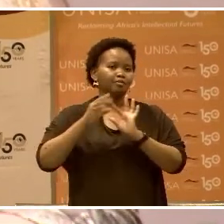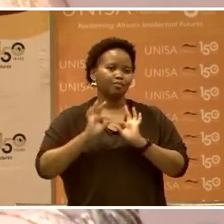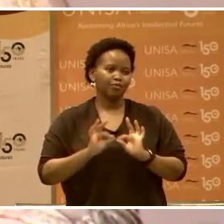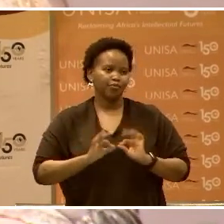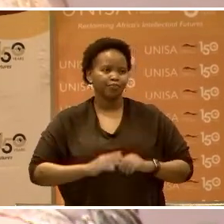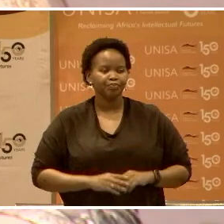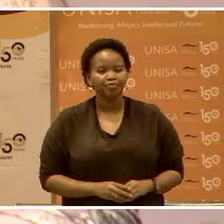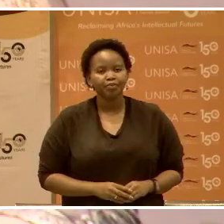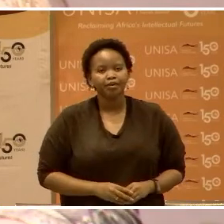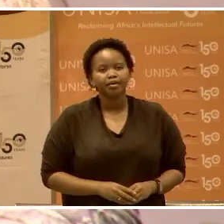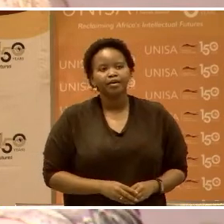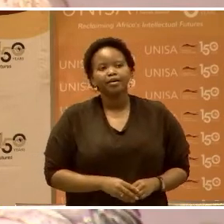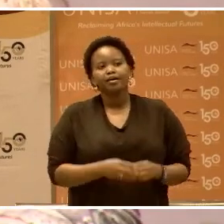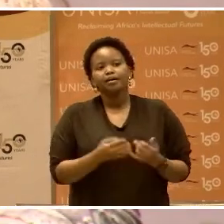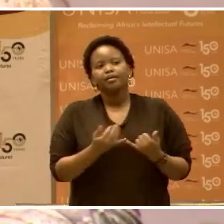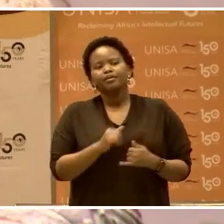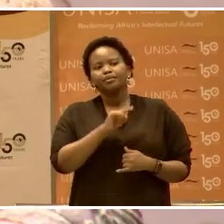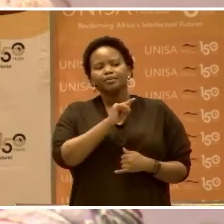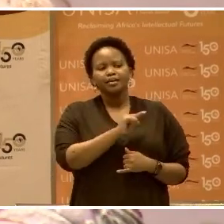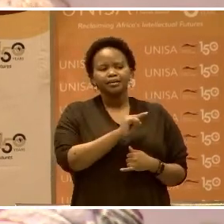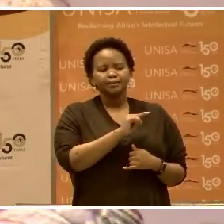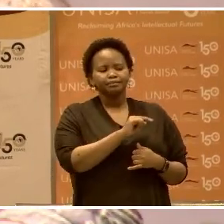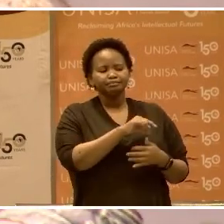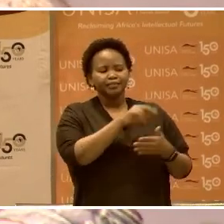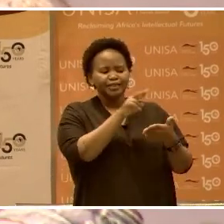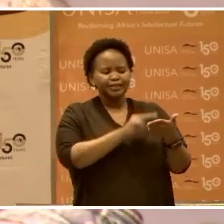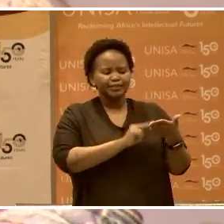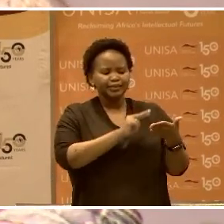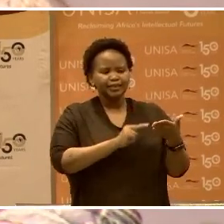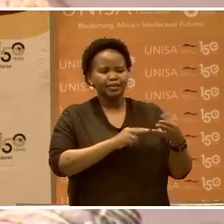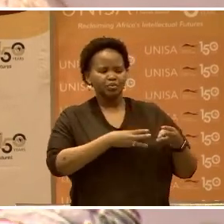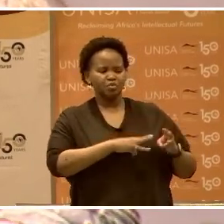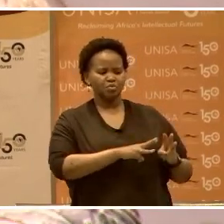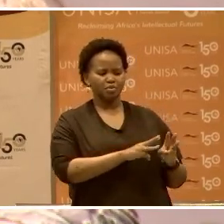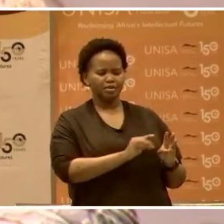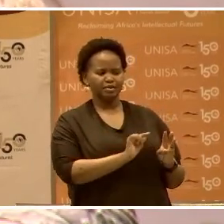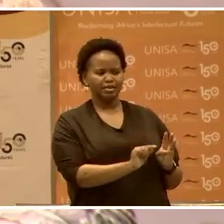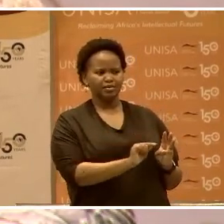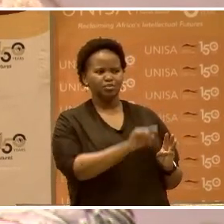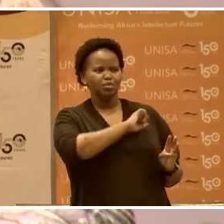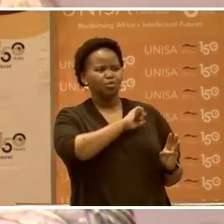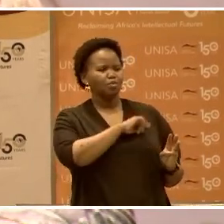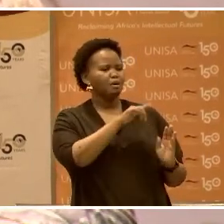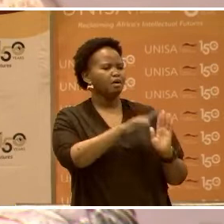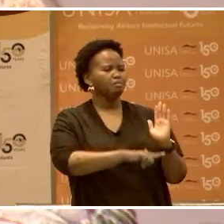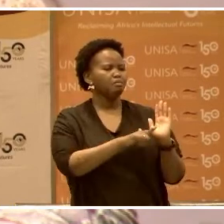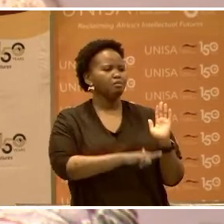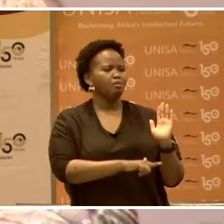Reasons why this comprehension is so low include, for example, our